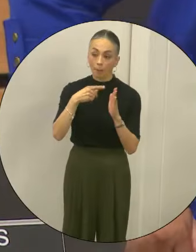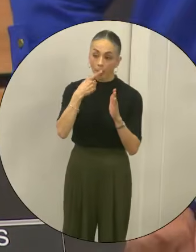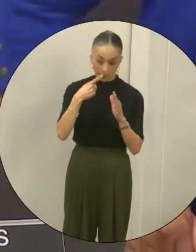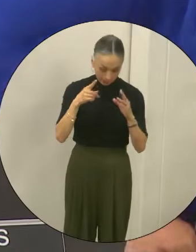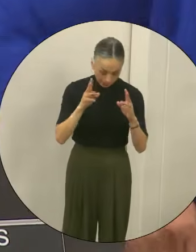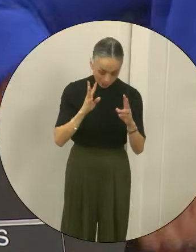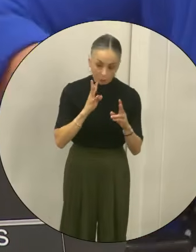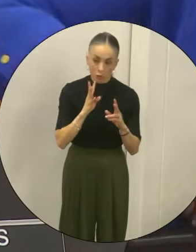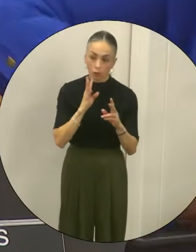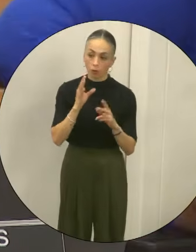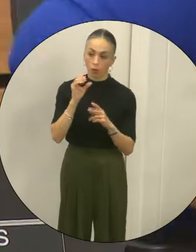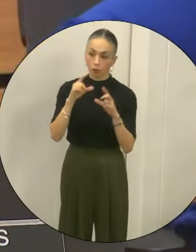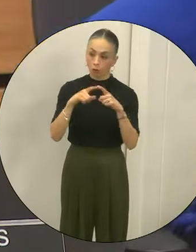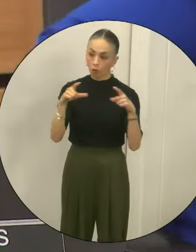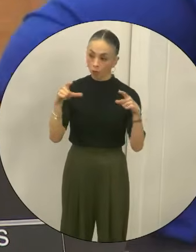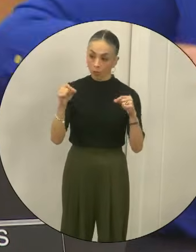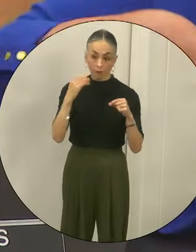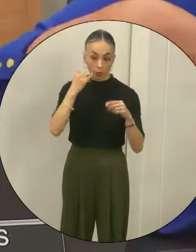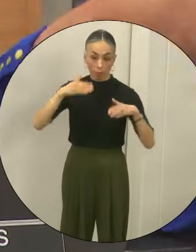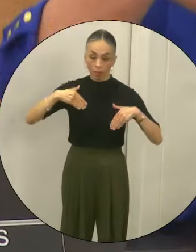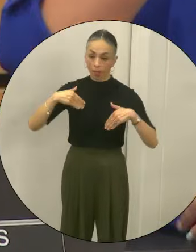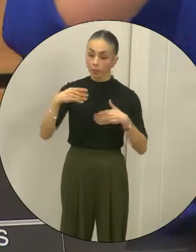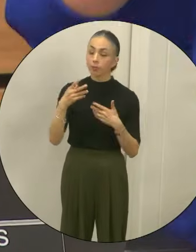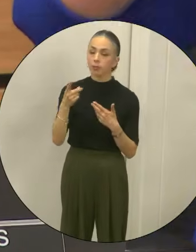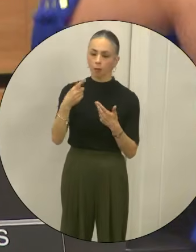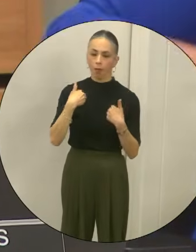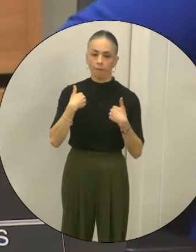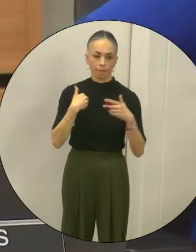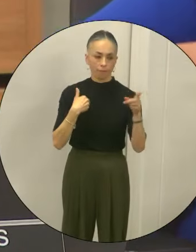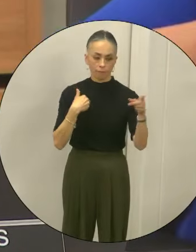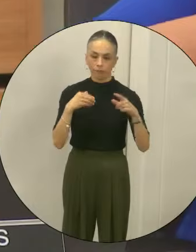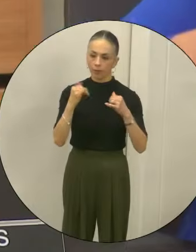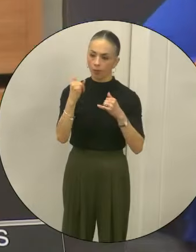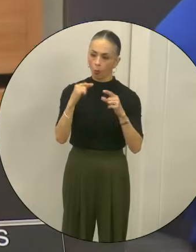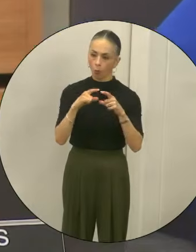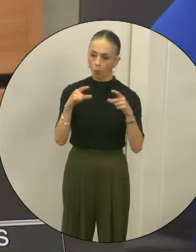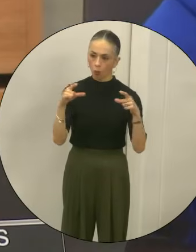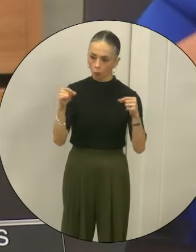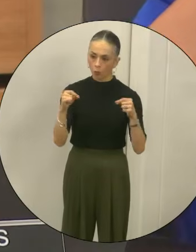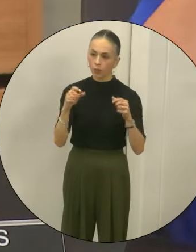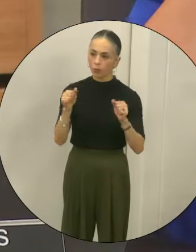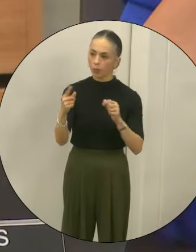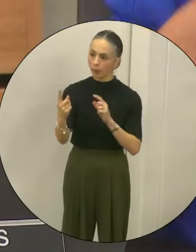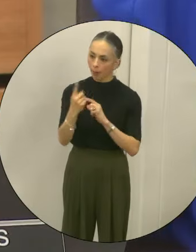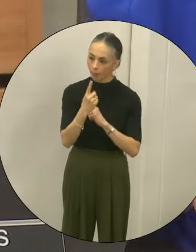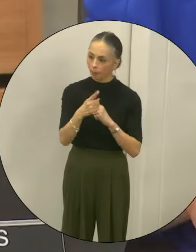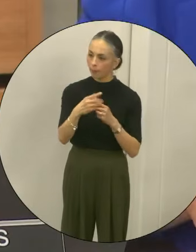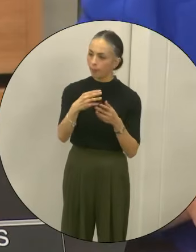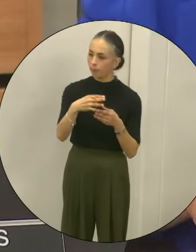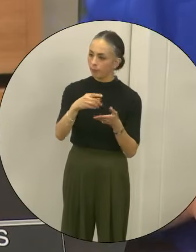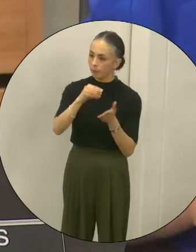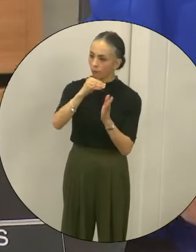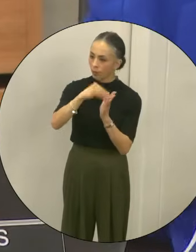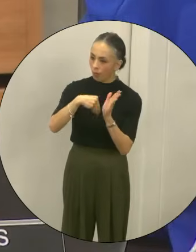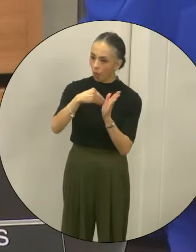card? If you have not, we have them up front. They're yellow cards. You can come up and fill one out.